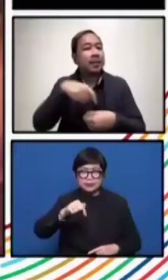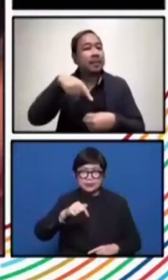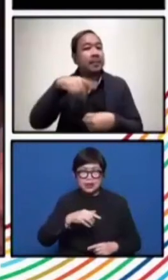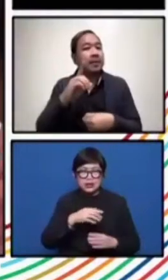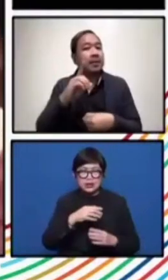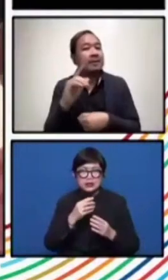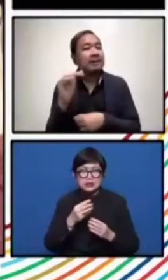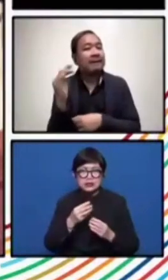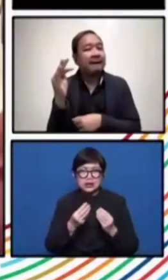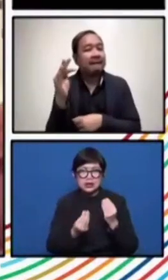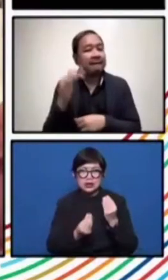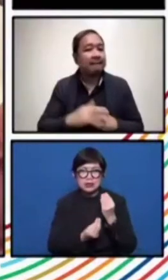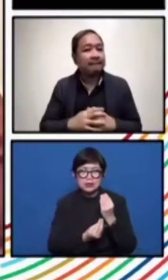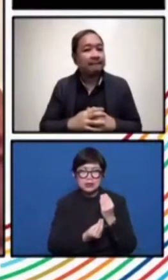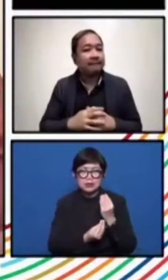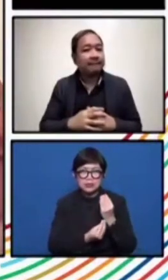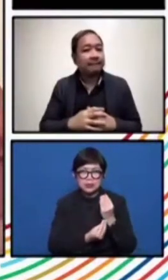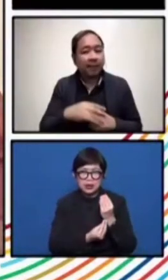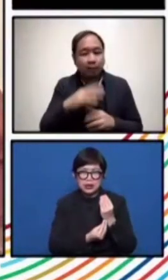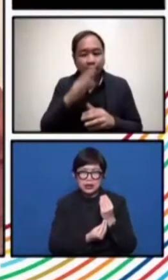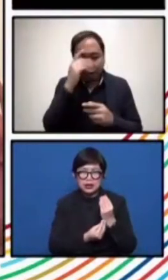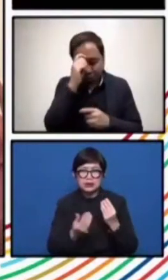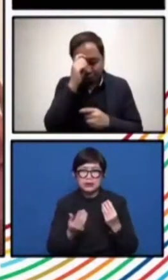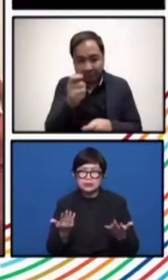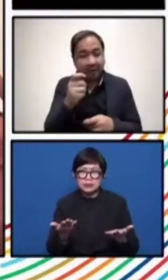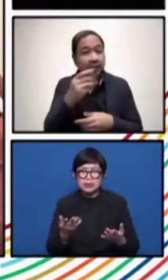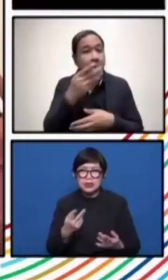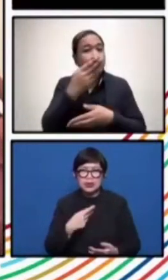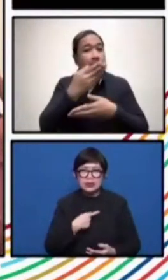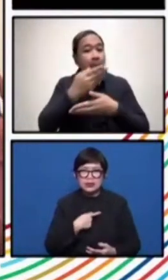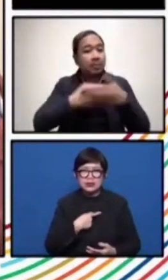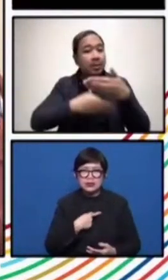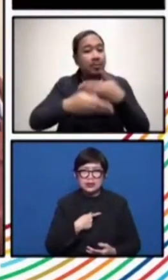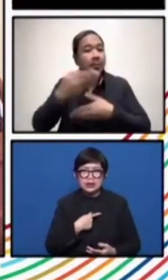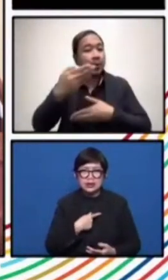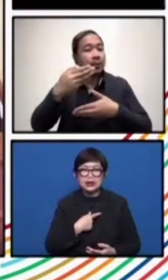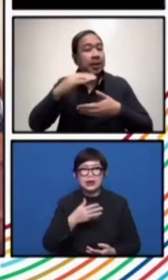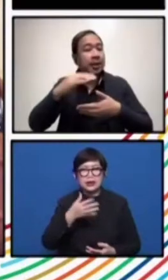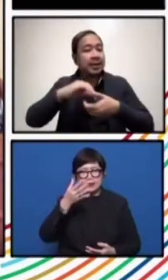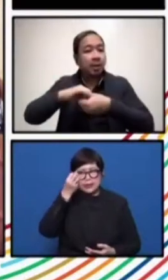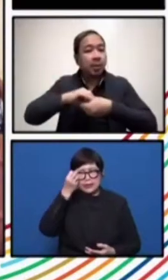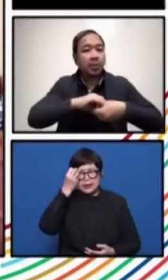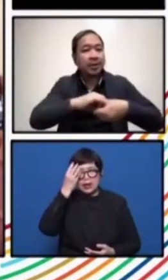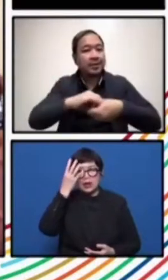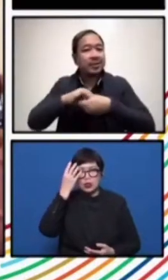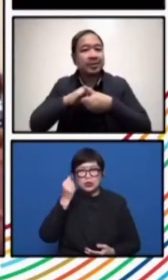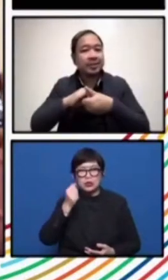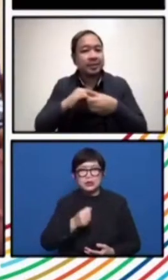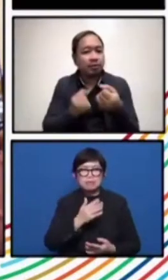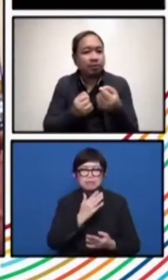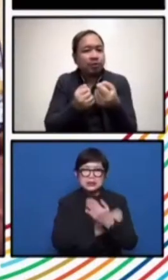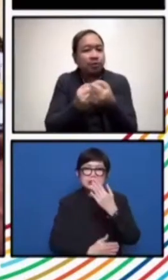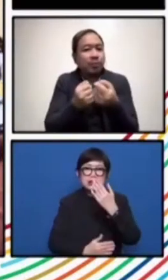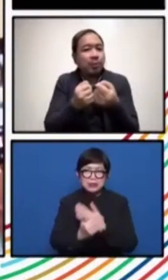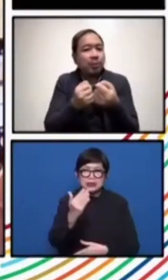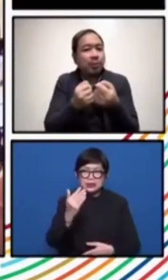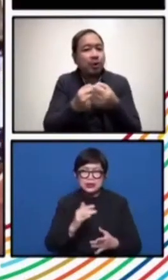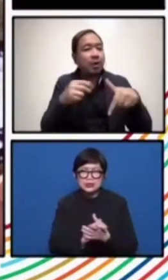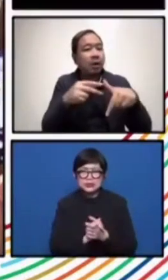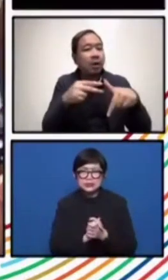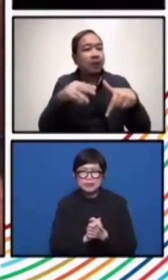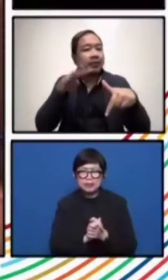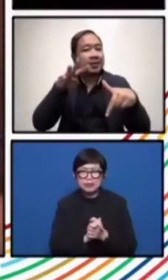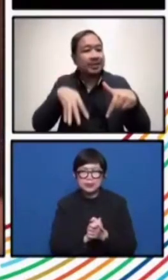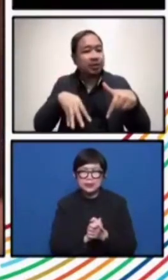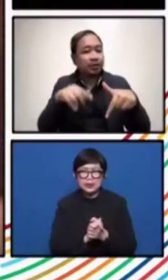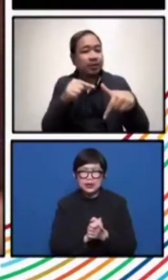acknowledge organizations of persons with disabilities who have been making valuable contributions at Incheon for the successful implementation of